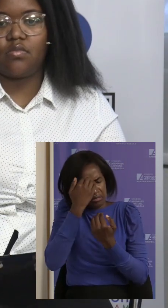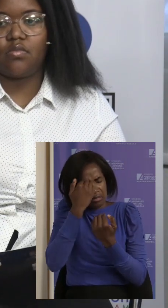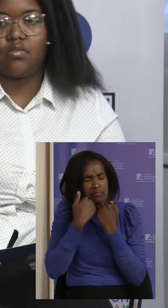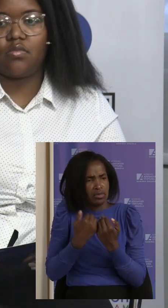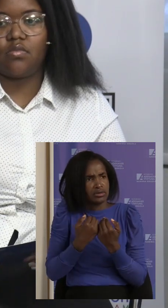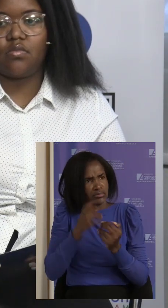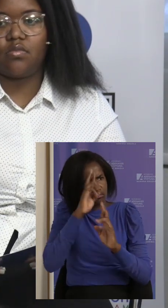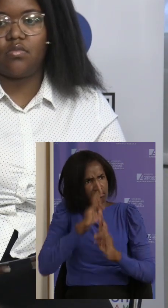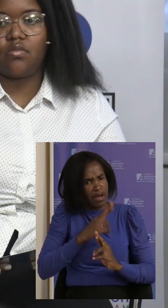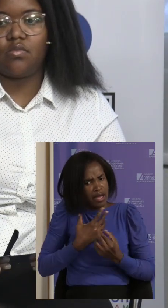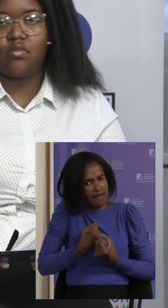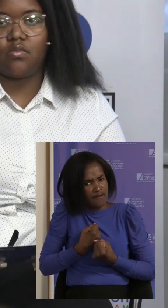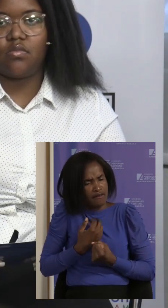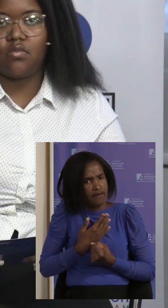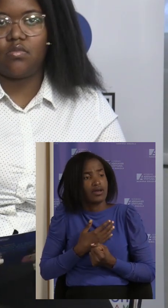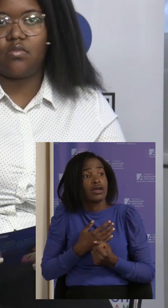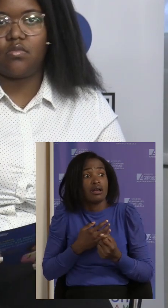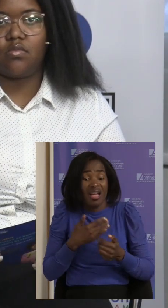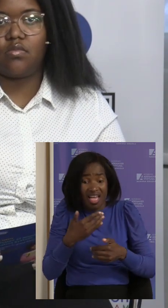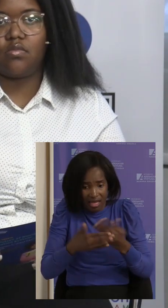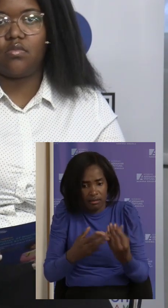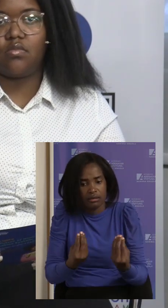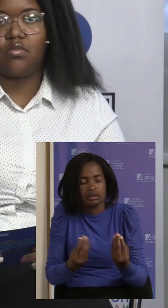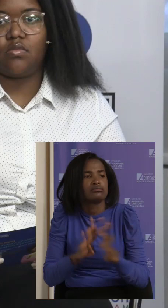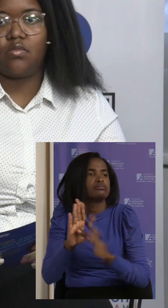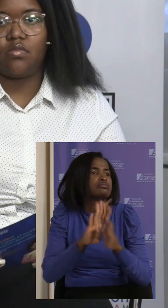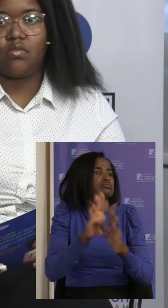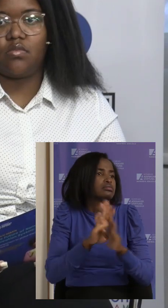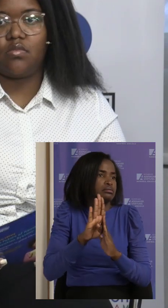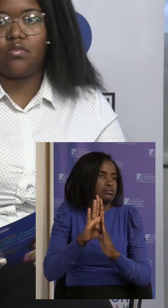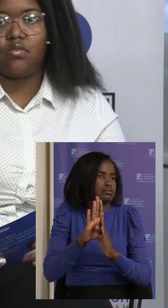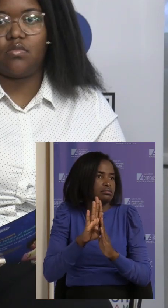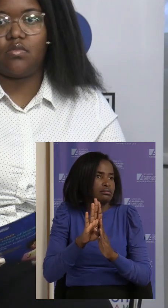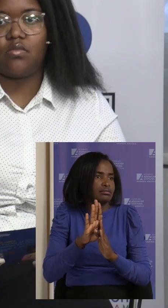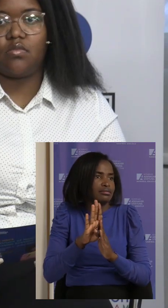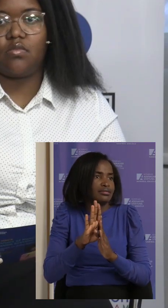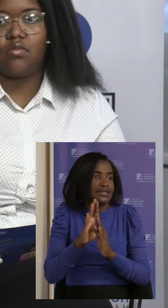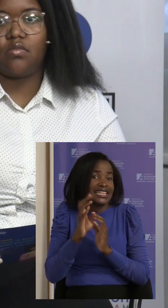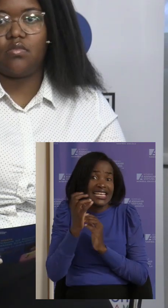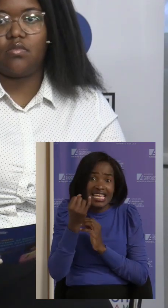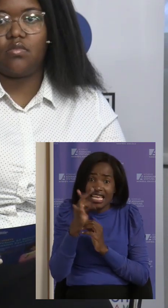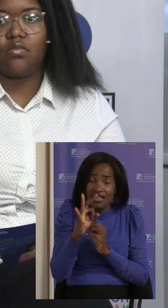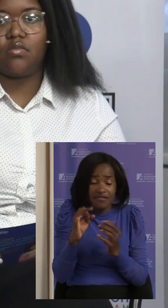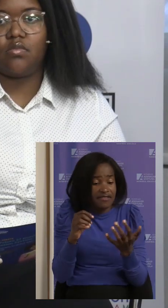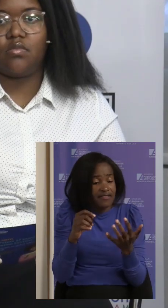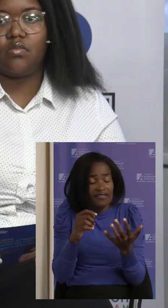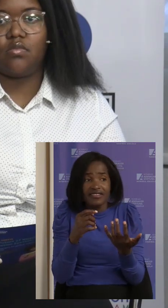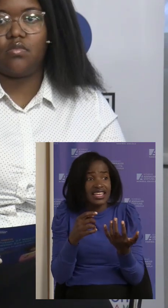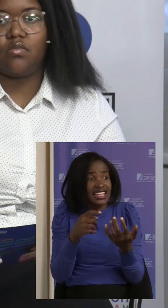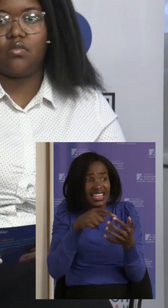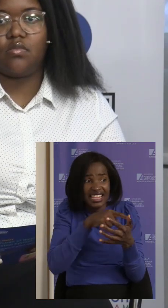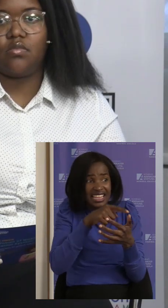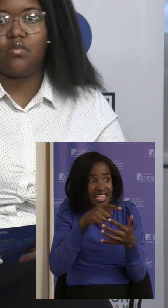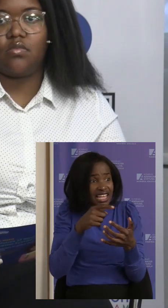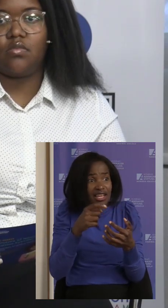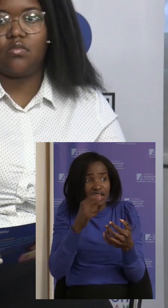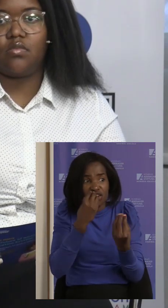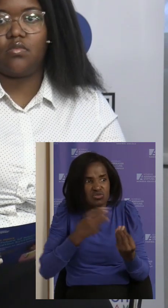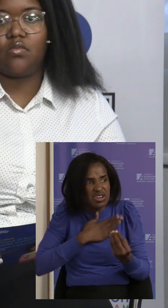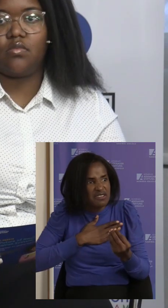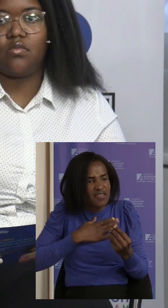that drive results. Now, if we cannot ensure those prerequisites, all of